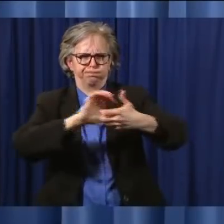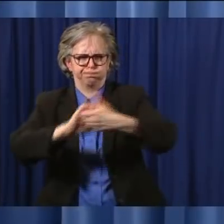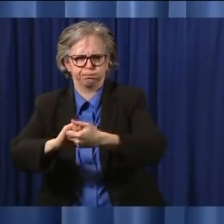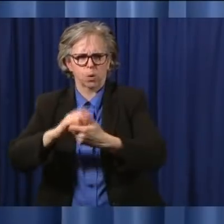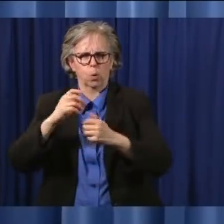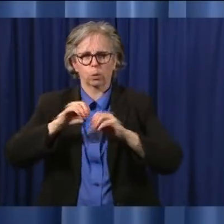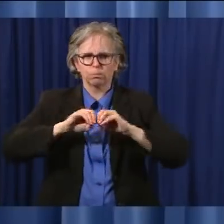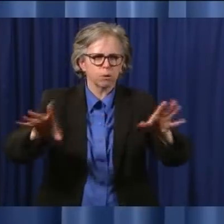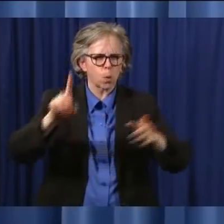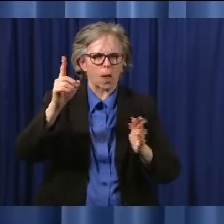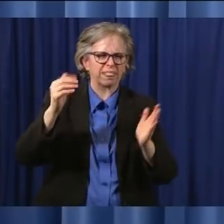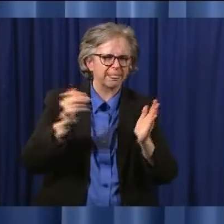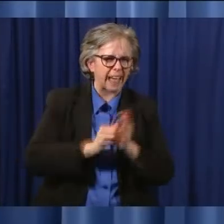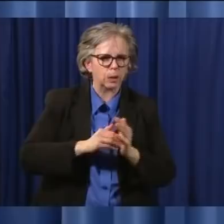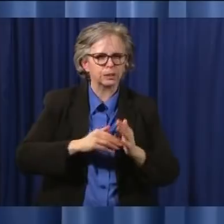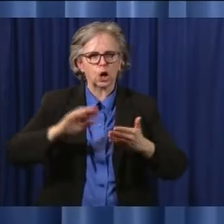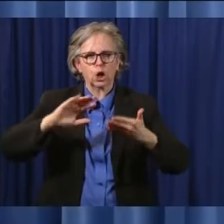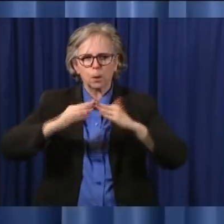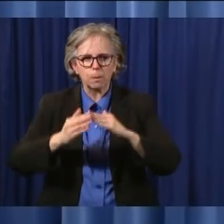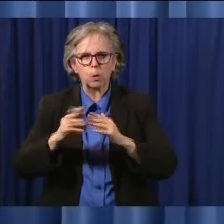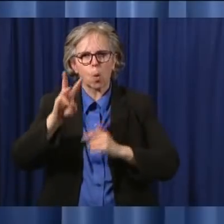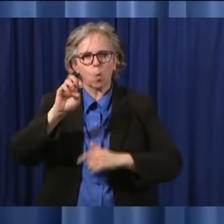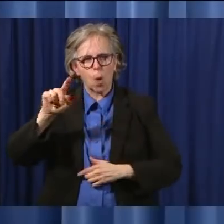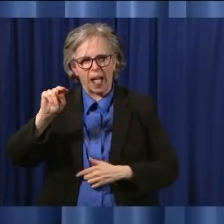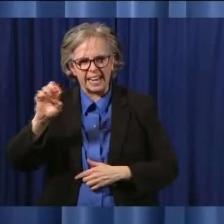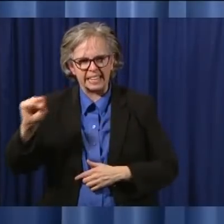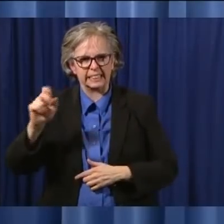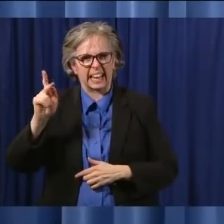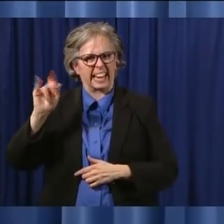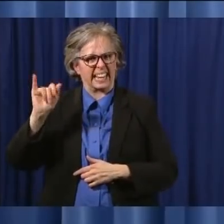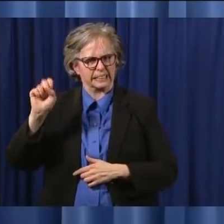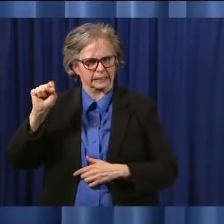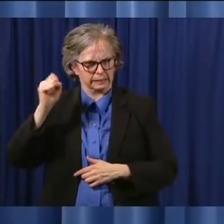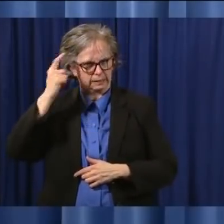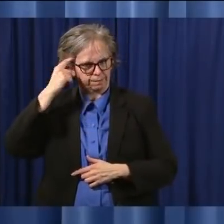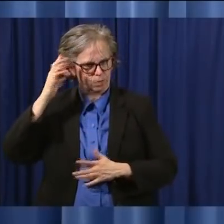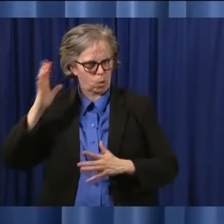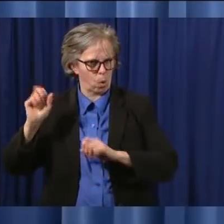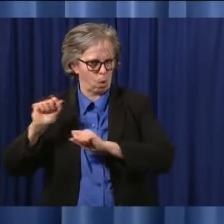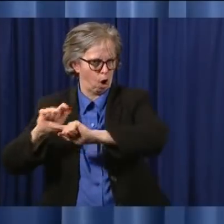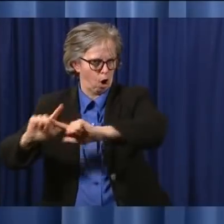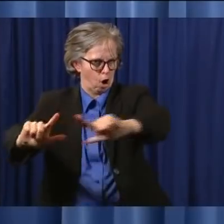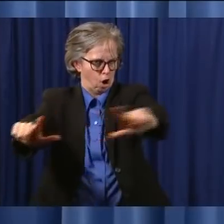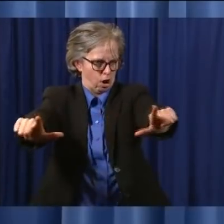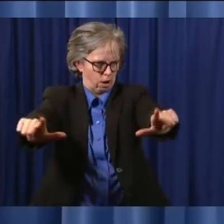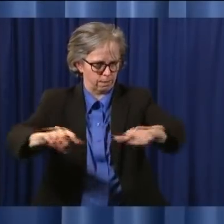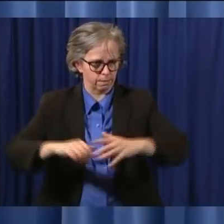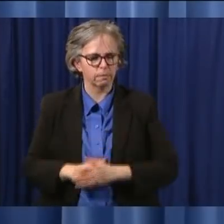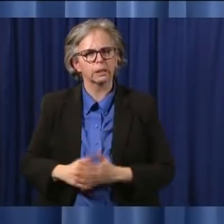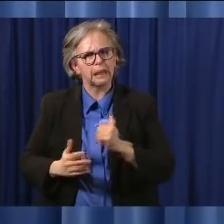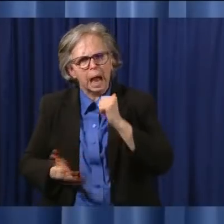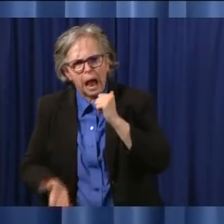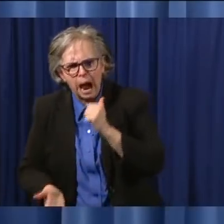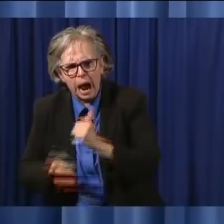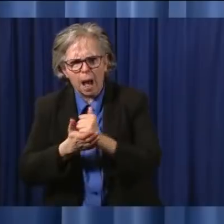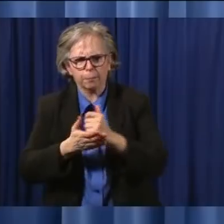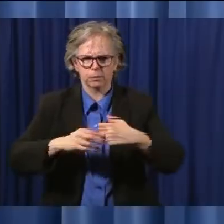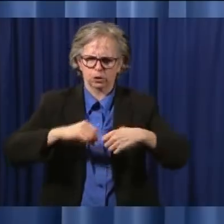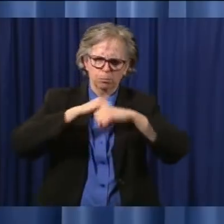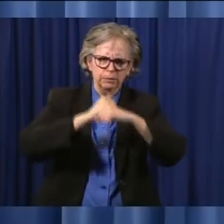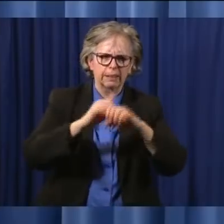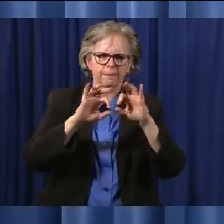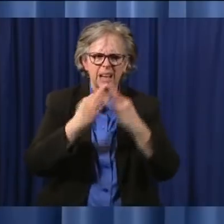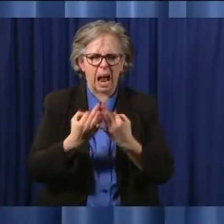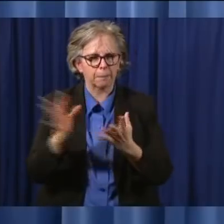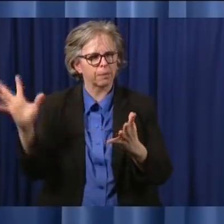this partnership, as these important kits will help protect families and communities that are disproportionately affected by COVID-19.